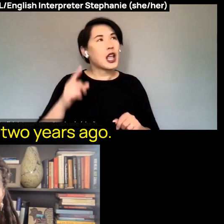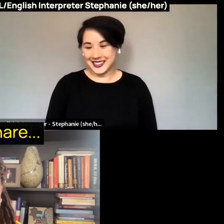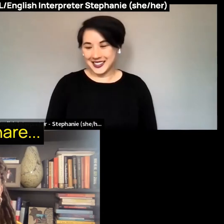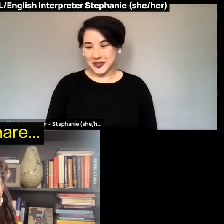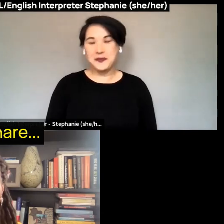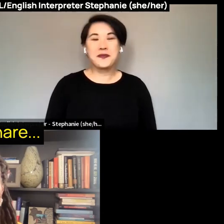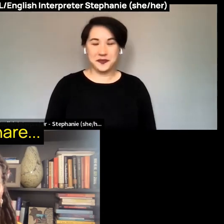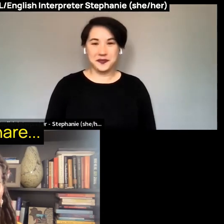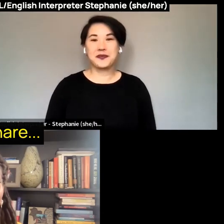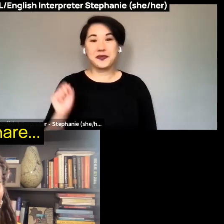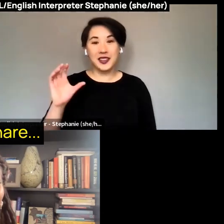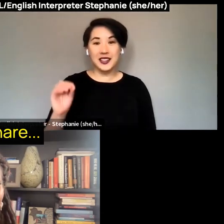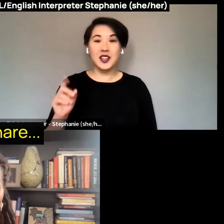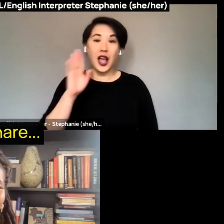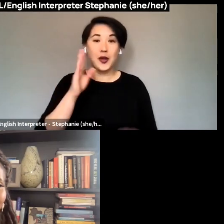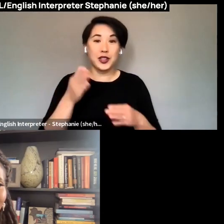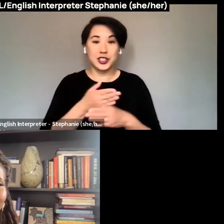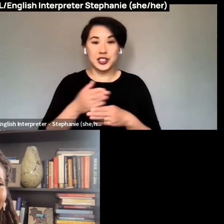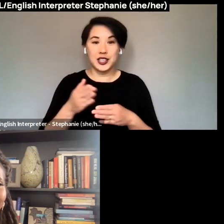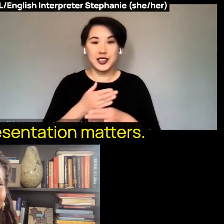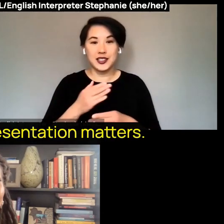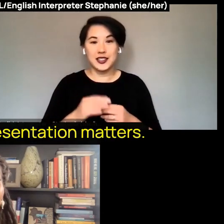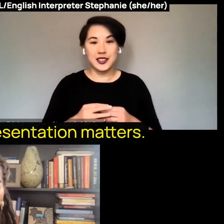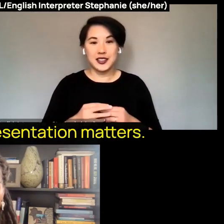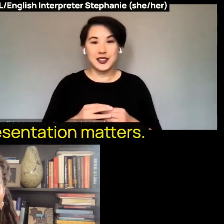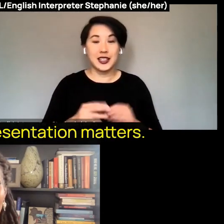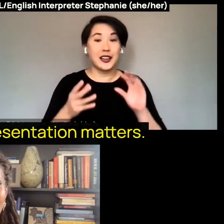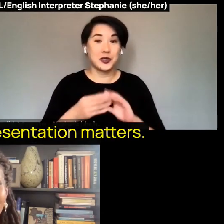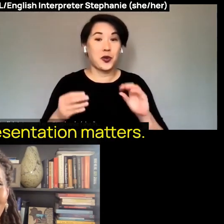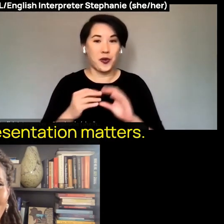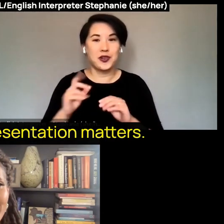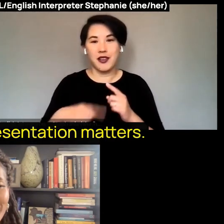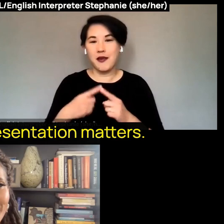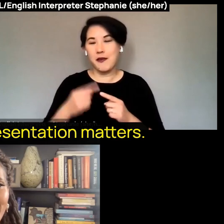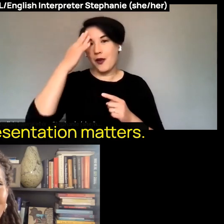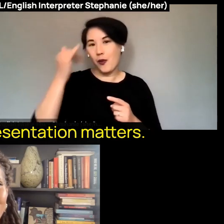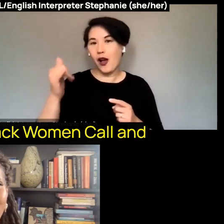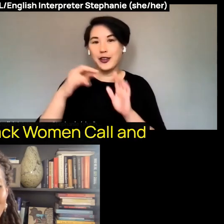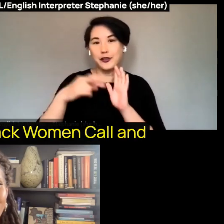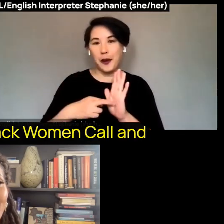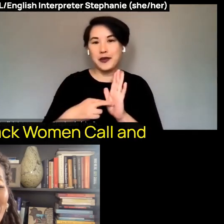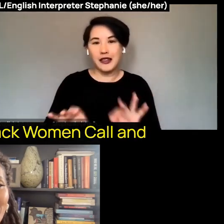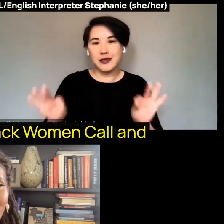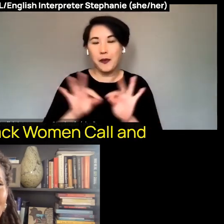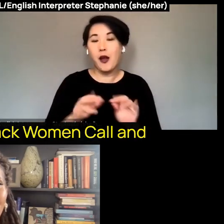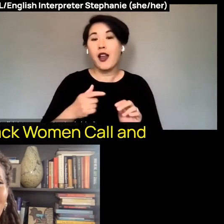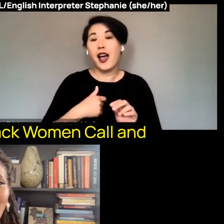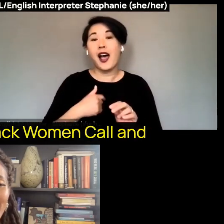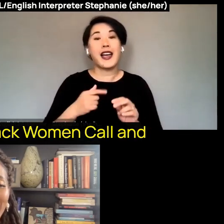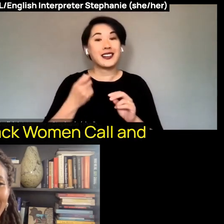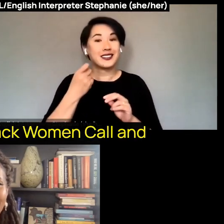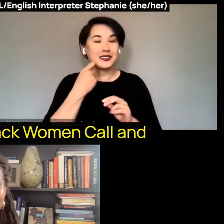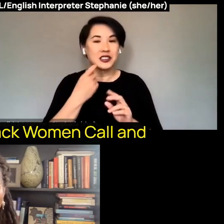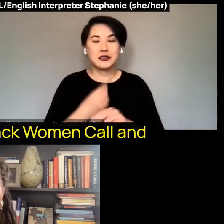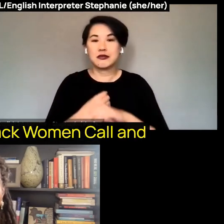ago. So I'll share a story about why representation matters. I was on a Win with Black Women